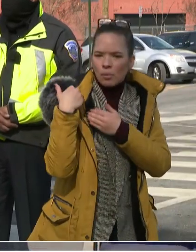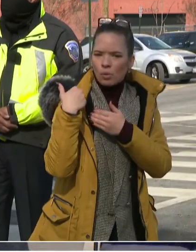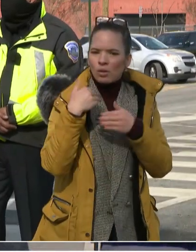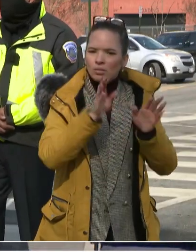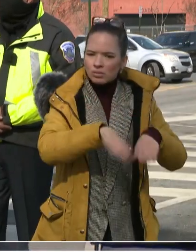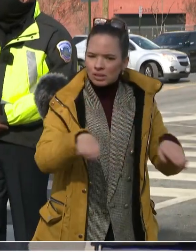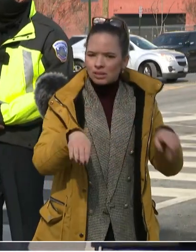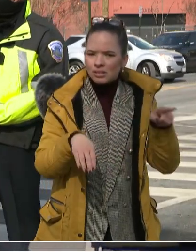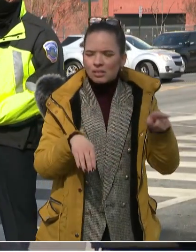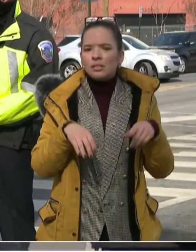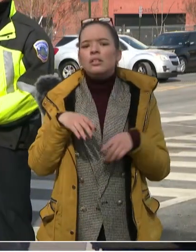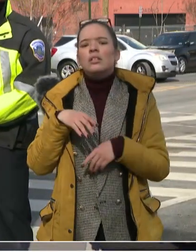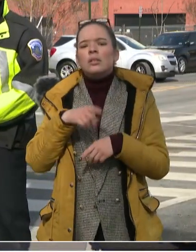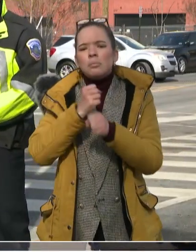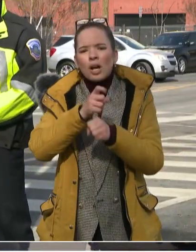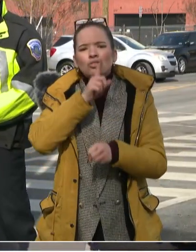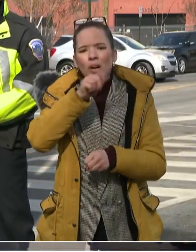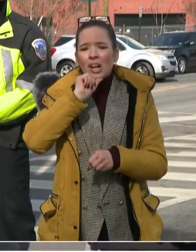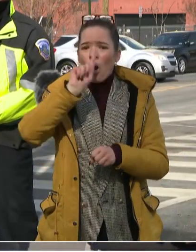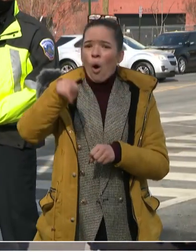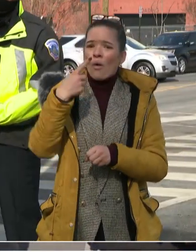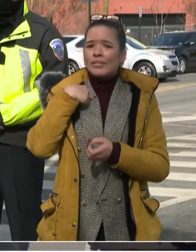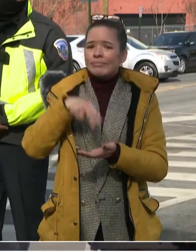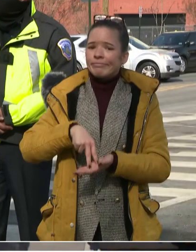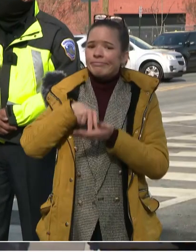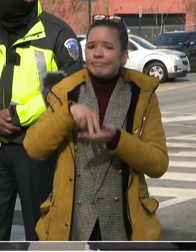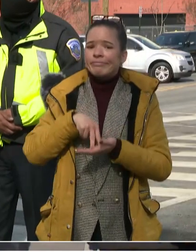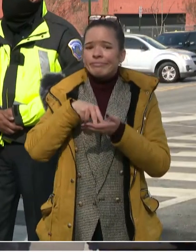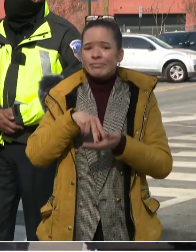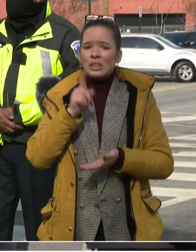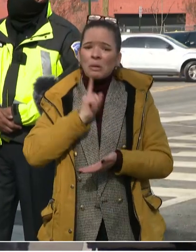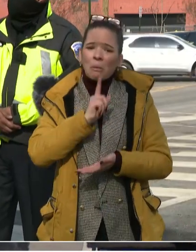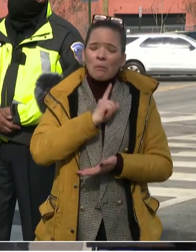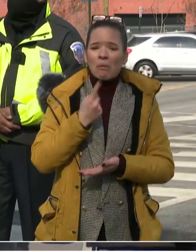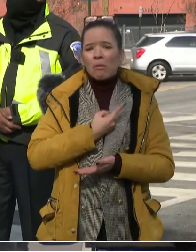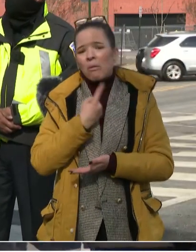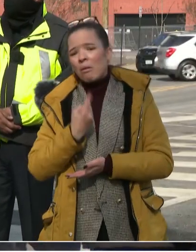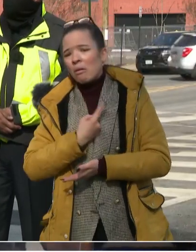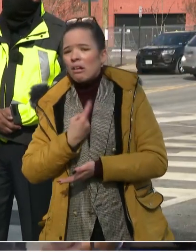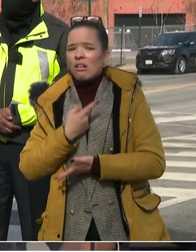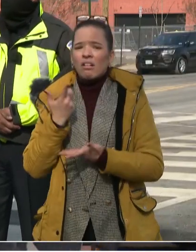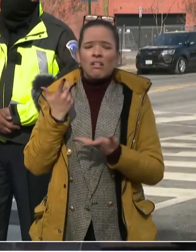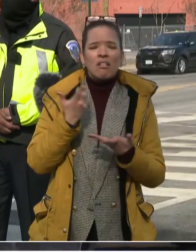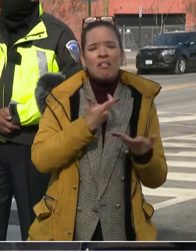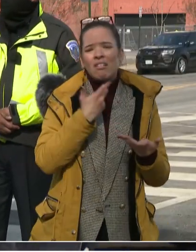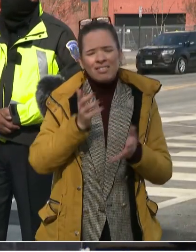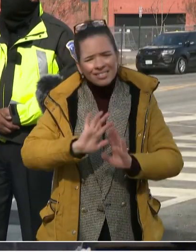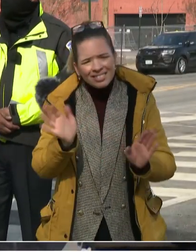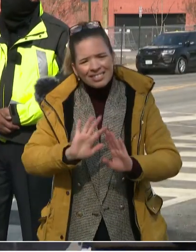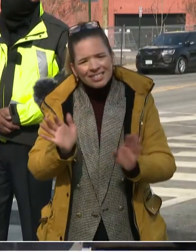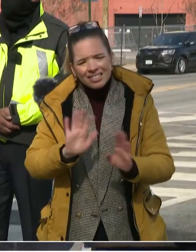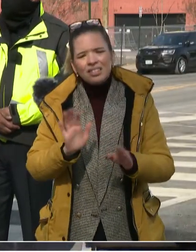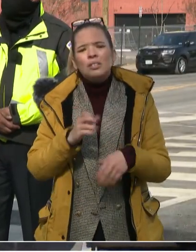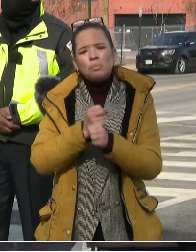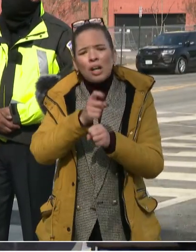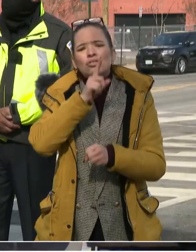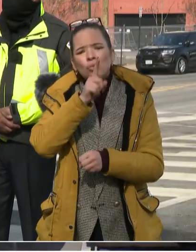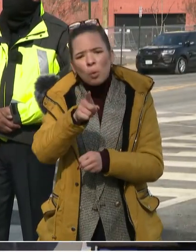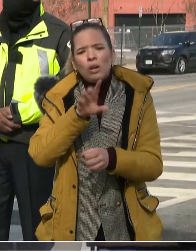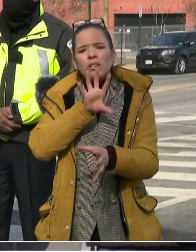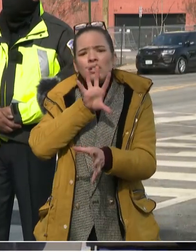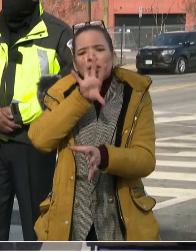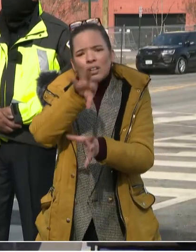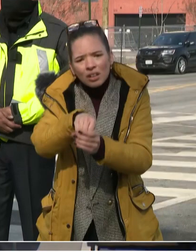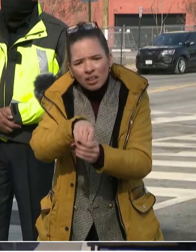ourselves and not just standing here singularly and alone and by ourselves, that we must enjoin our